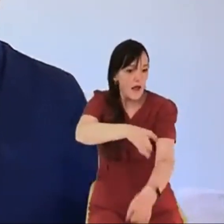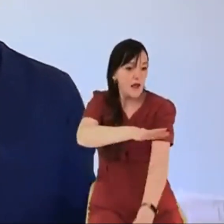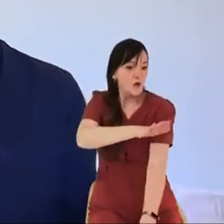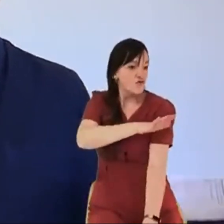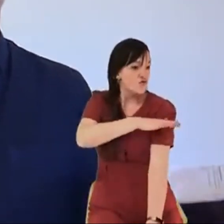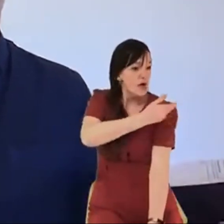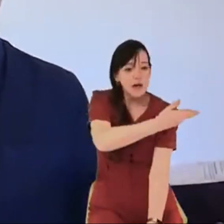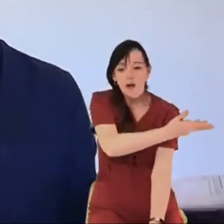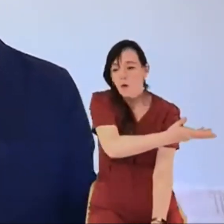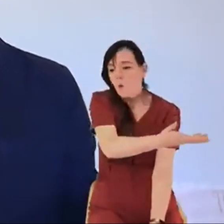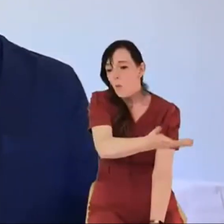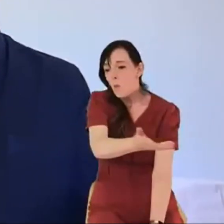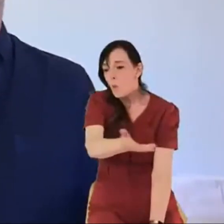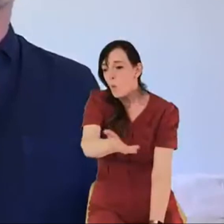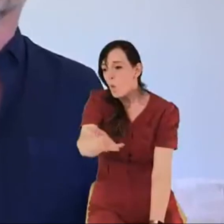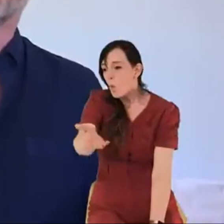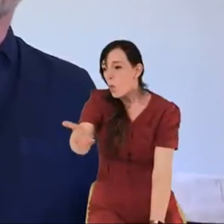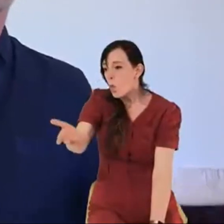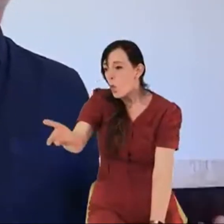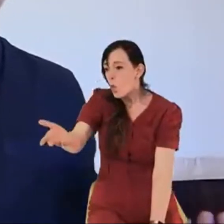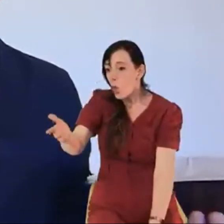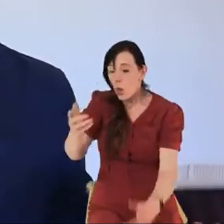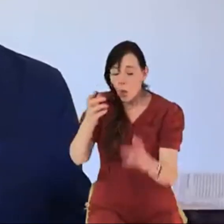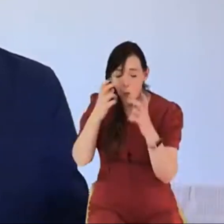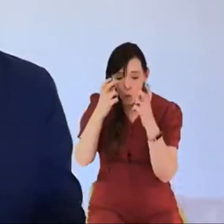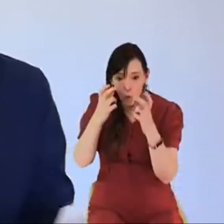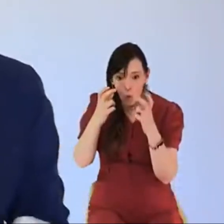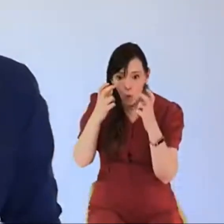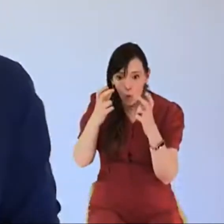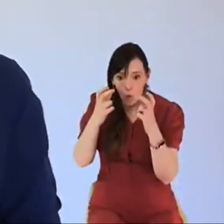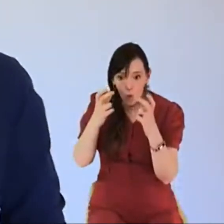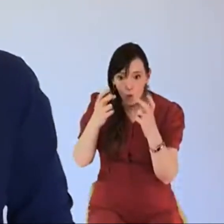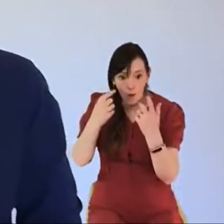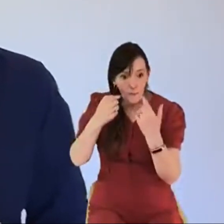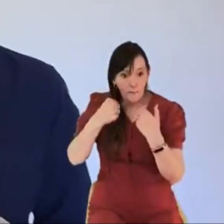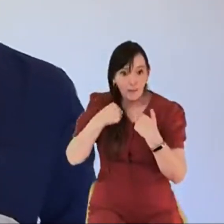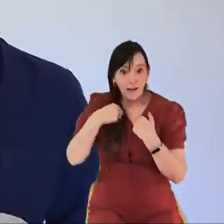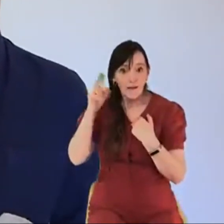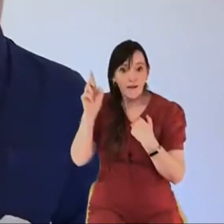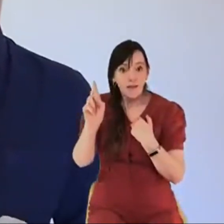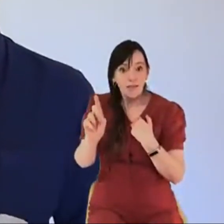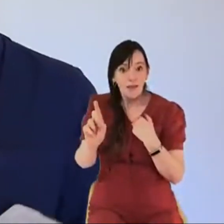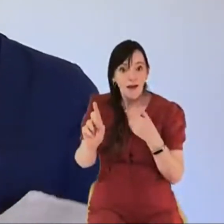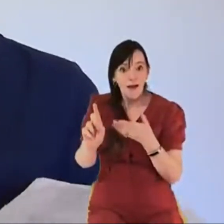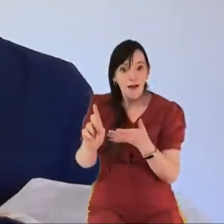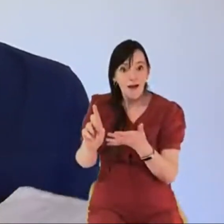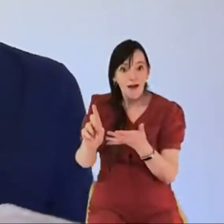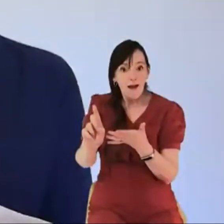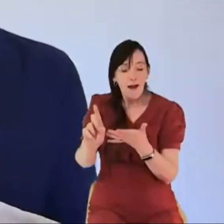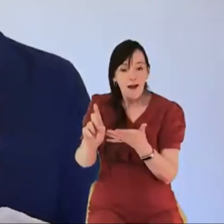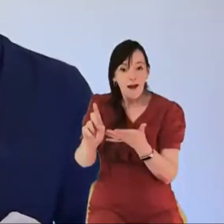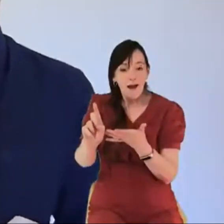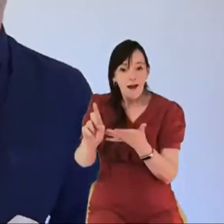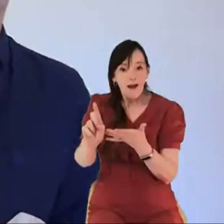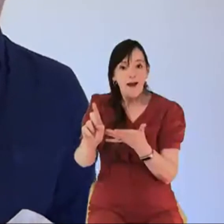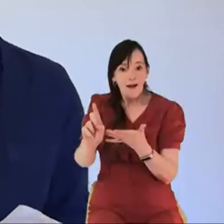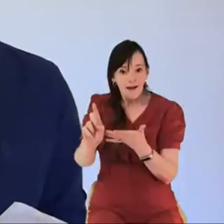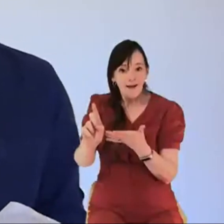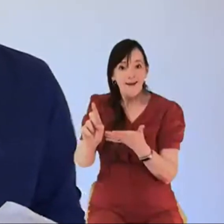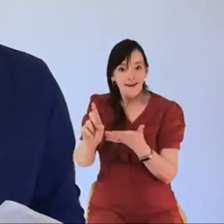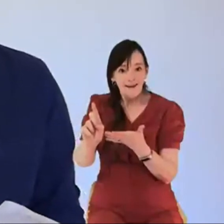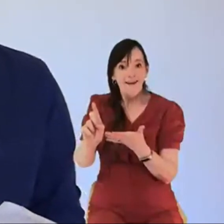in all its glory and i was there just sharing it